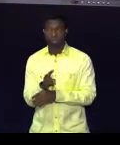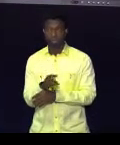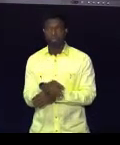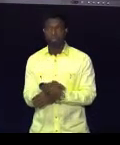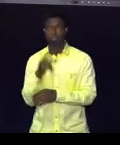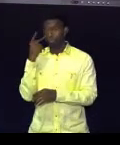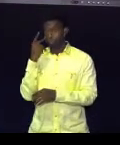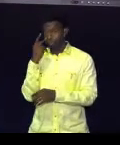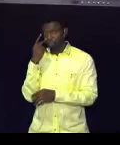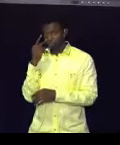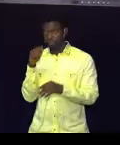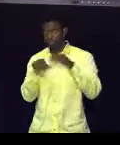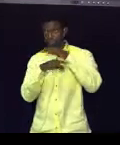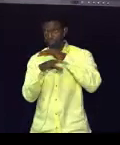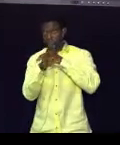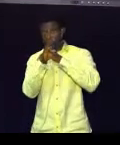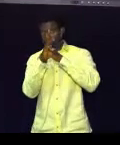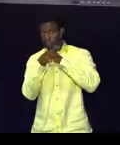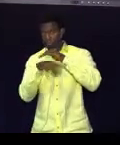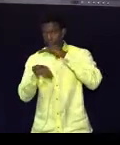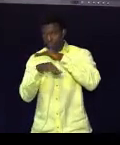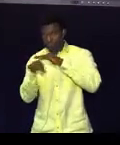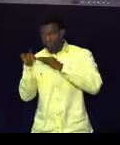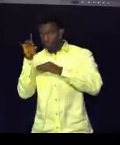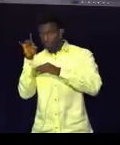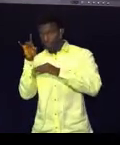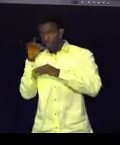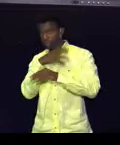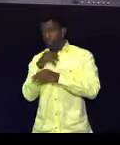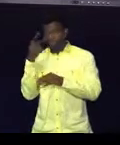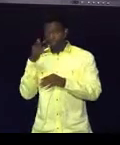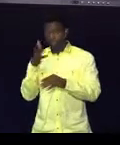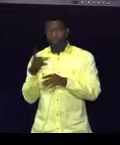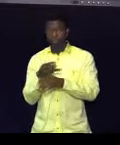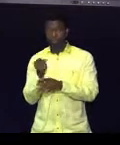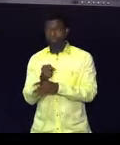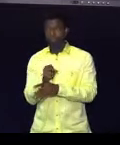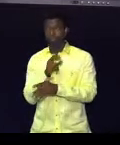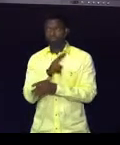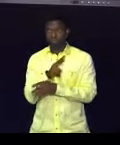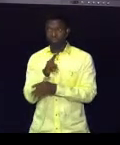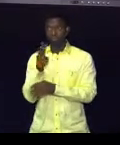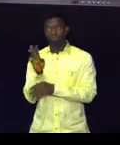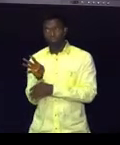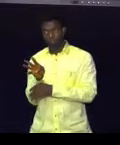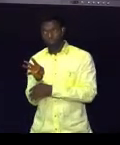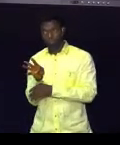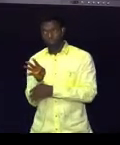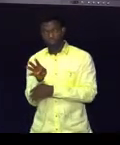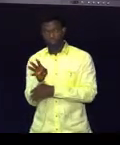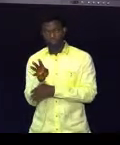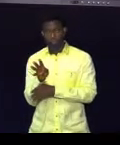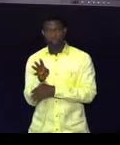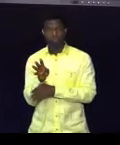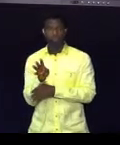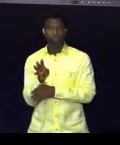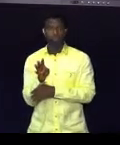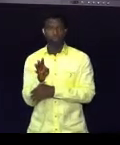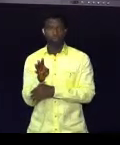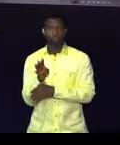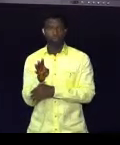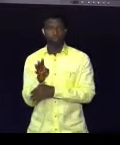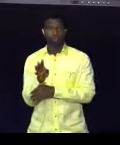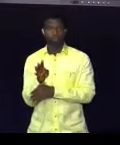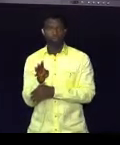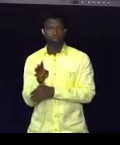6, I look under 8, and I see their multiples. So 24 is here and 24 is here. That means that 24 is a common multiple. 48 is here and 48